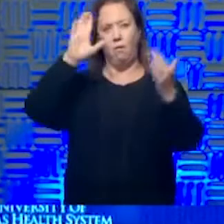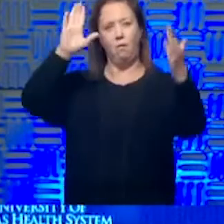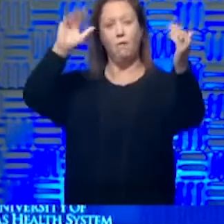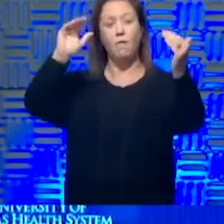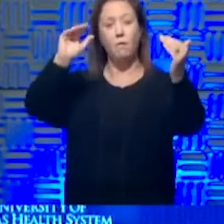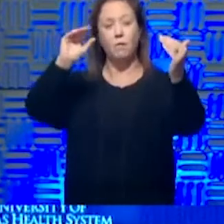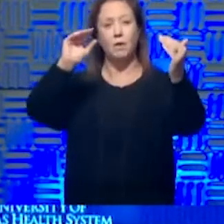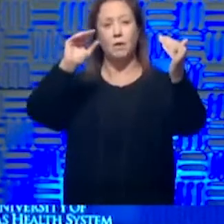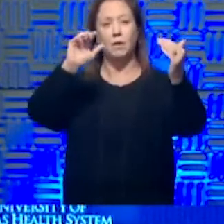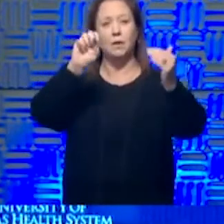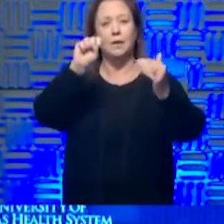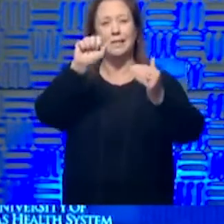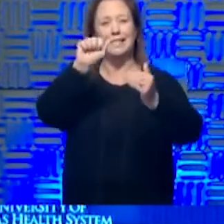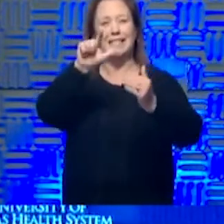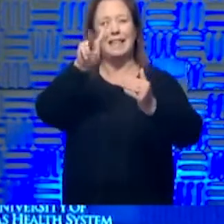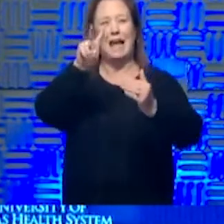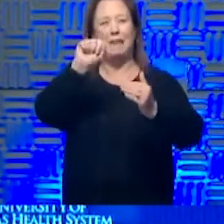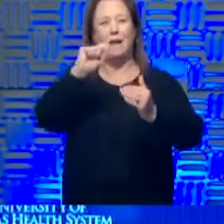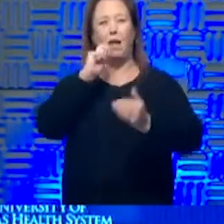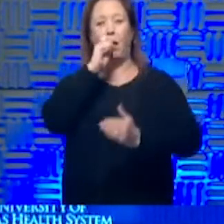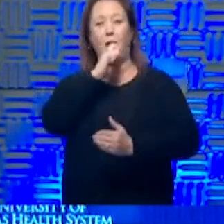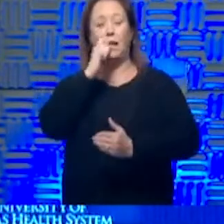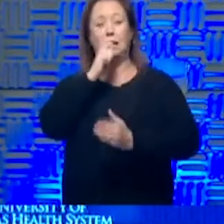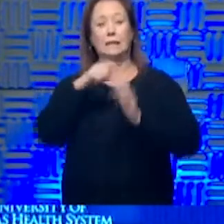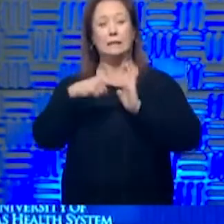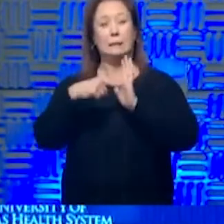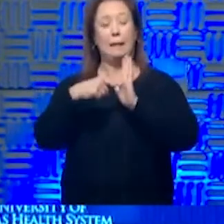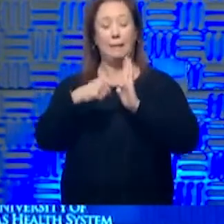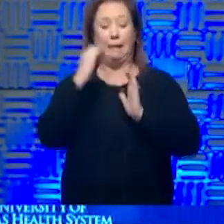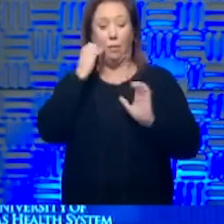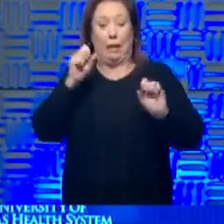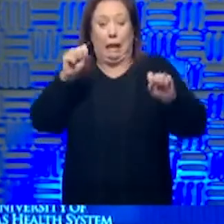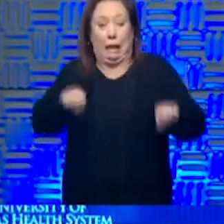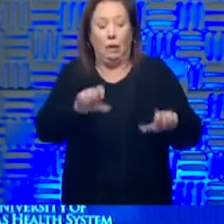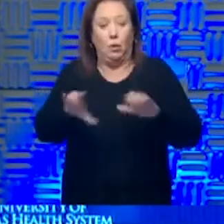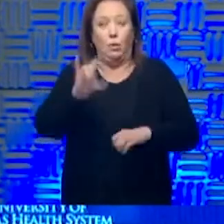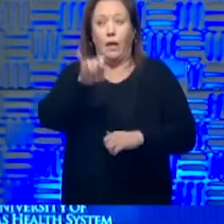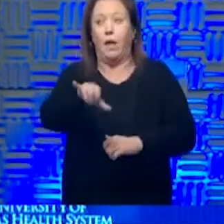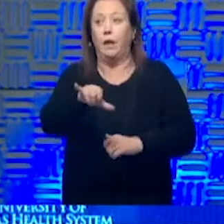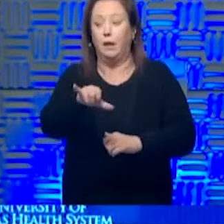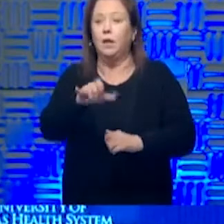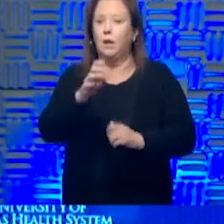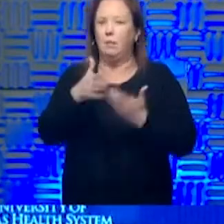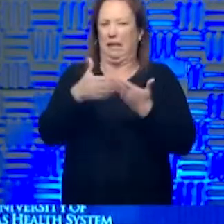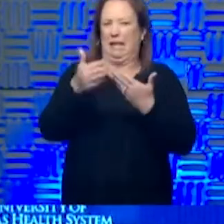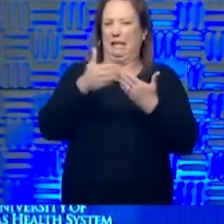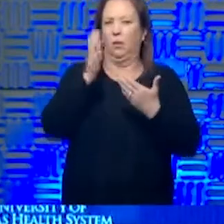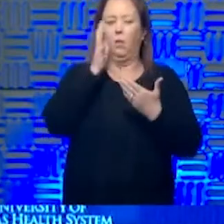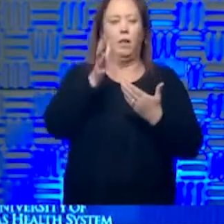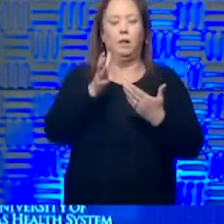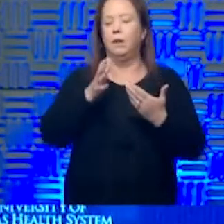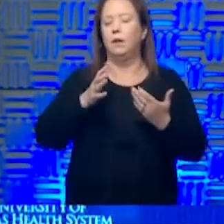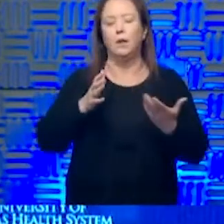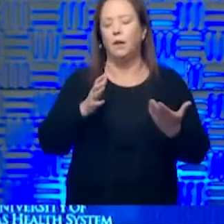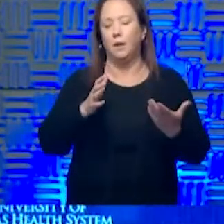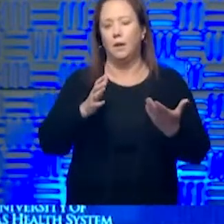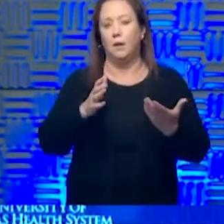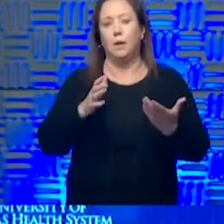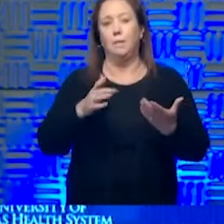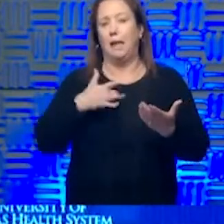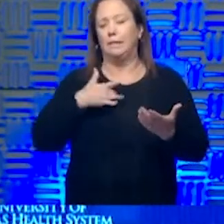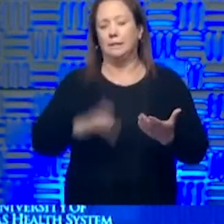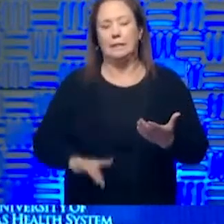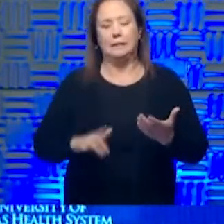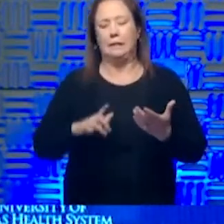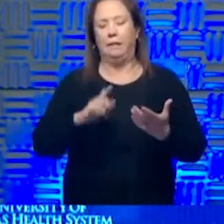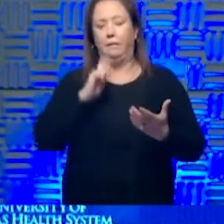there will be salival sampling. If we can do that, then it's going to be a lot easier. But we're not sure how sensitive and how good